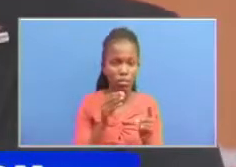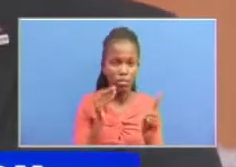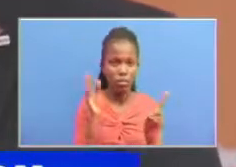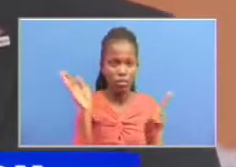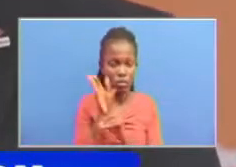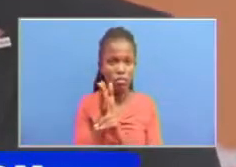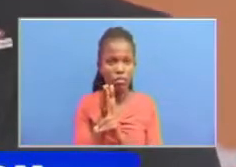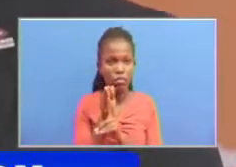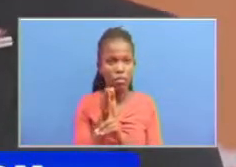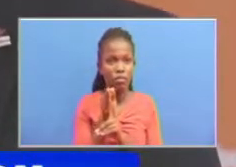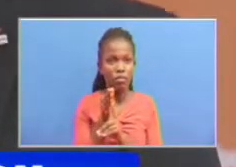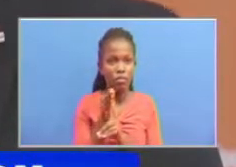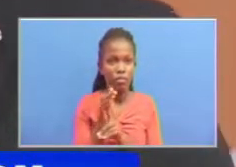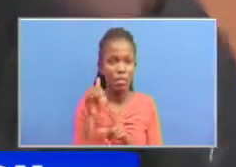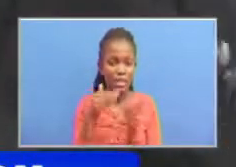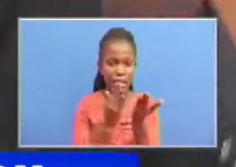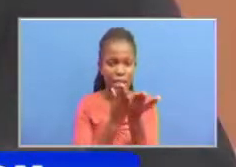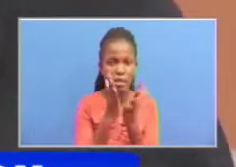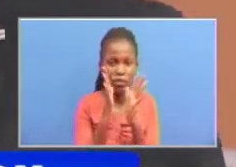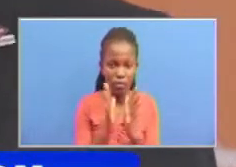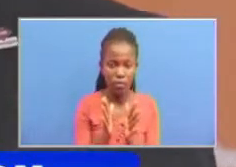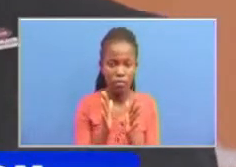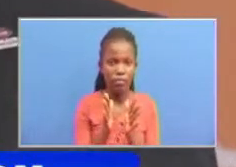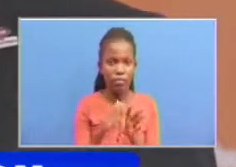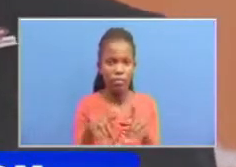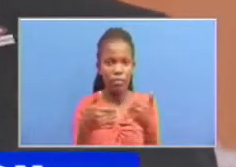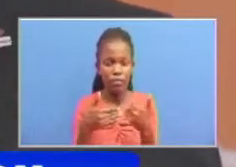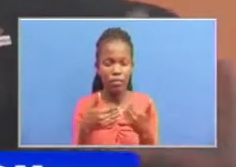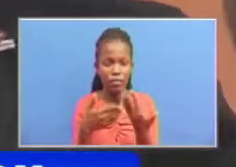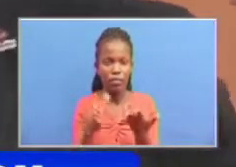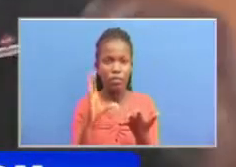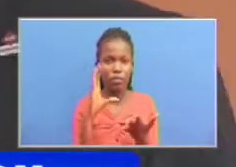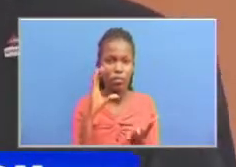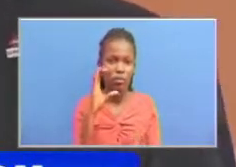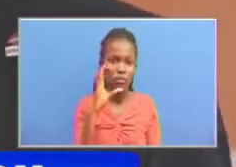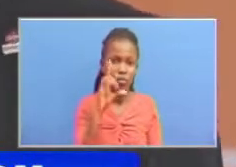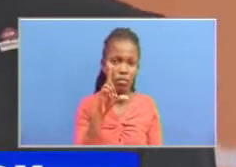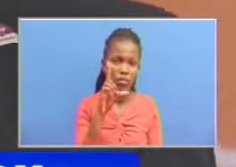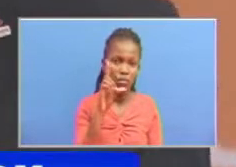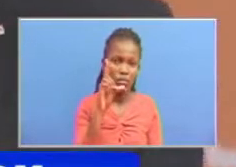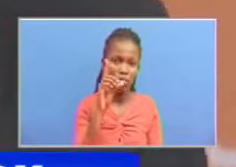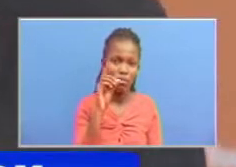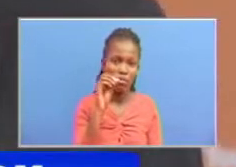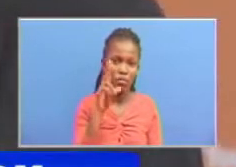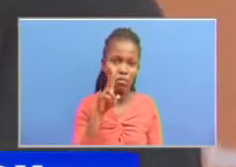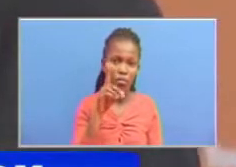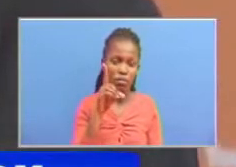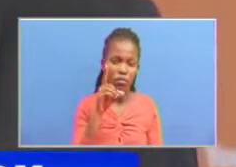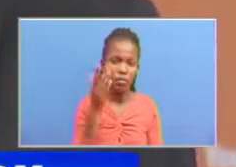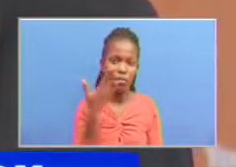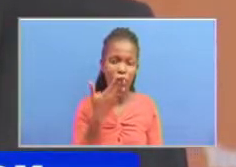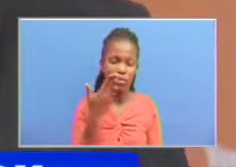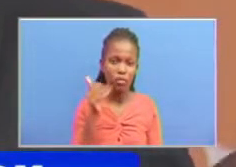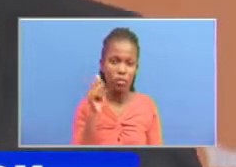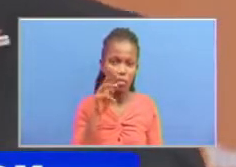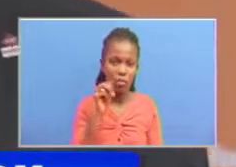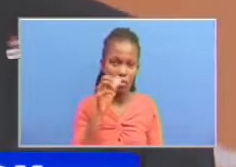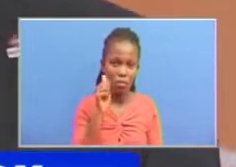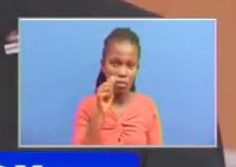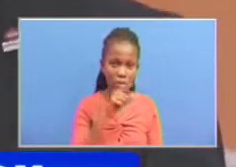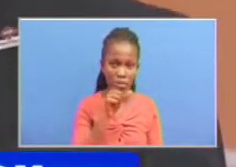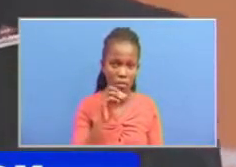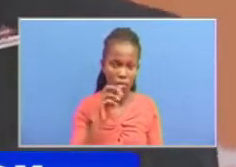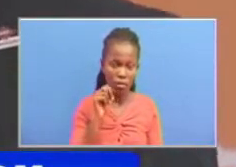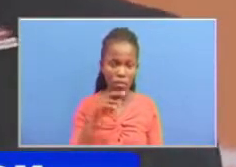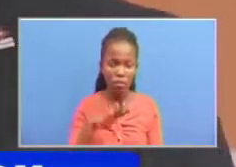put our servers on the cloud. And that's why we went for Amazon, AWS, and in partnership